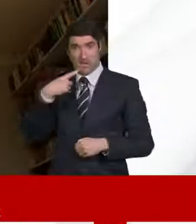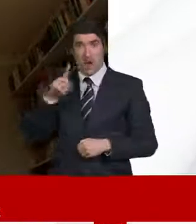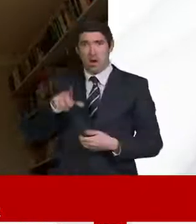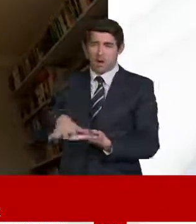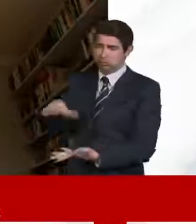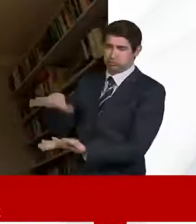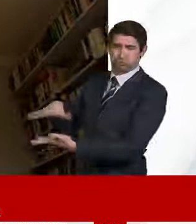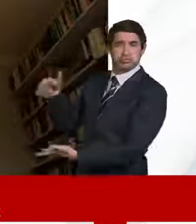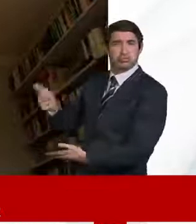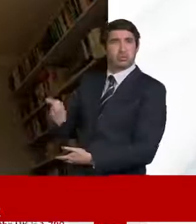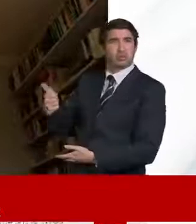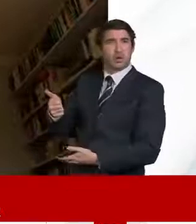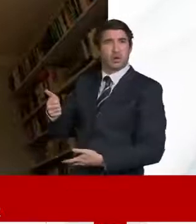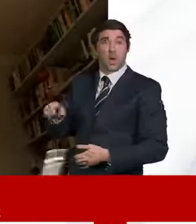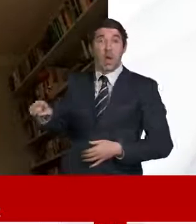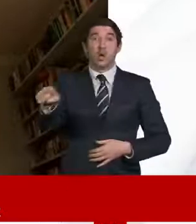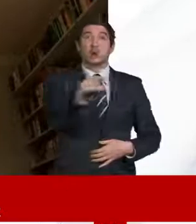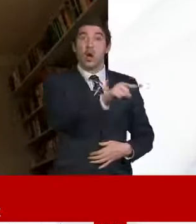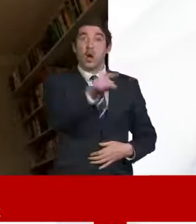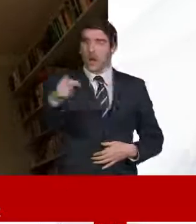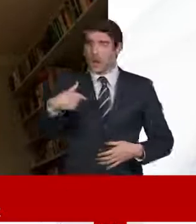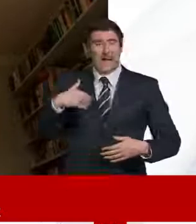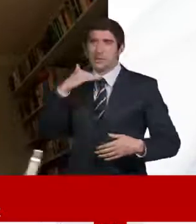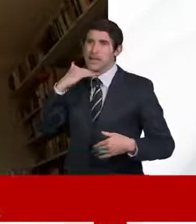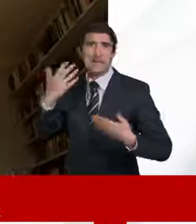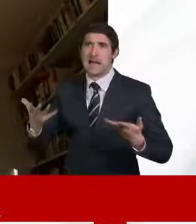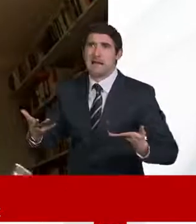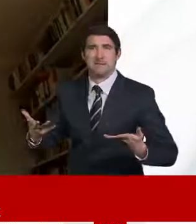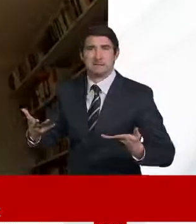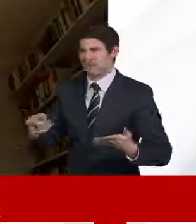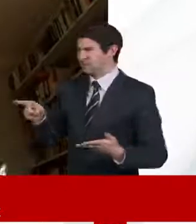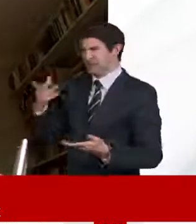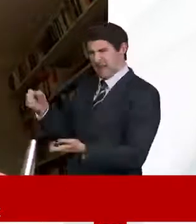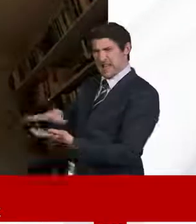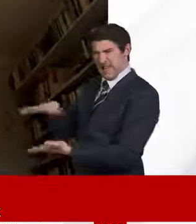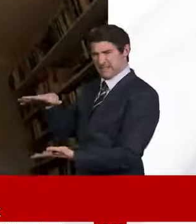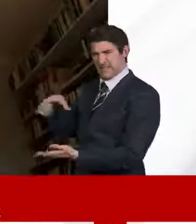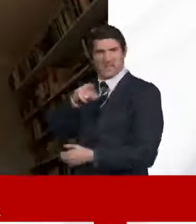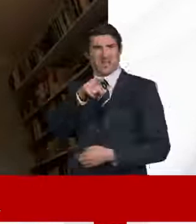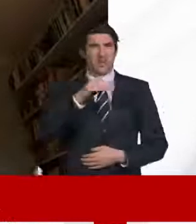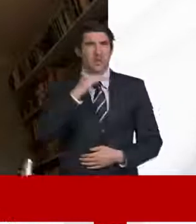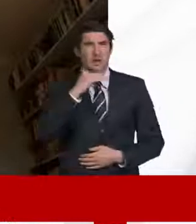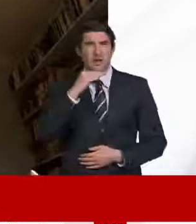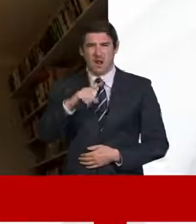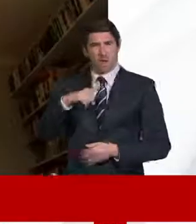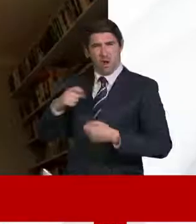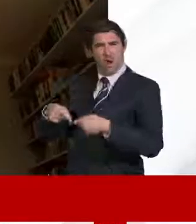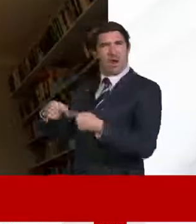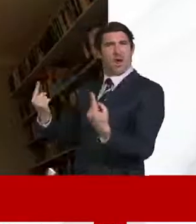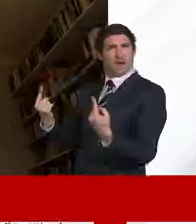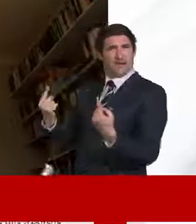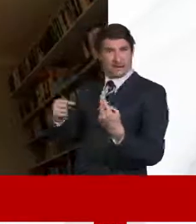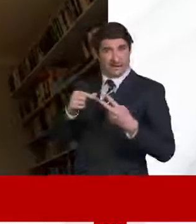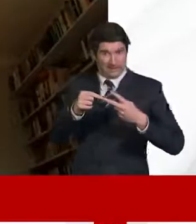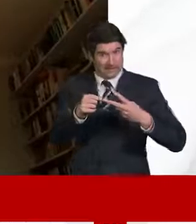the equipment. Why is there that mismatch between the volume of equipment and it actually getting to people? And then finally, even if